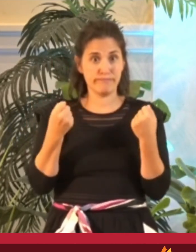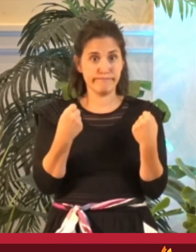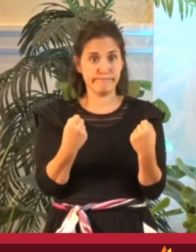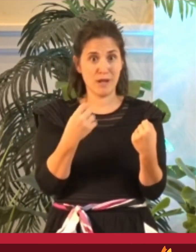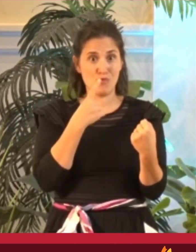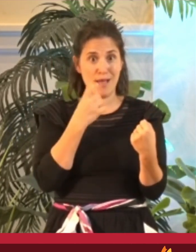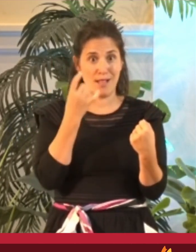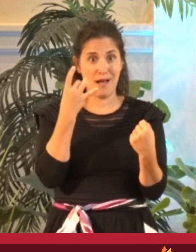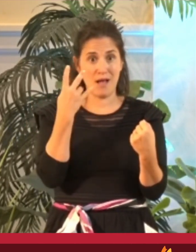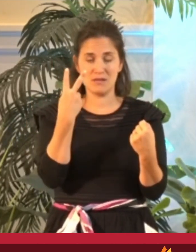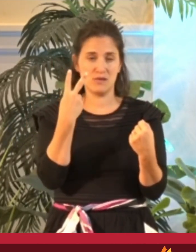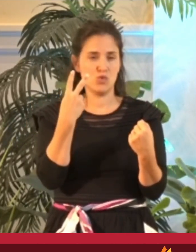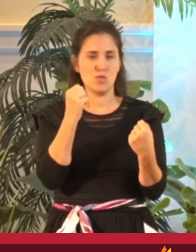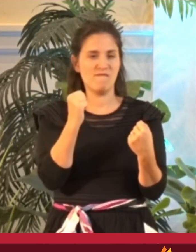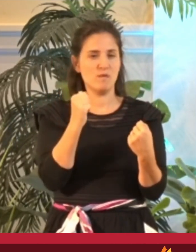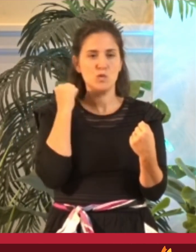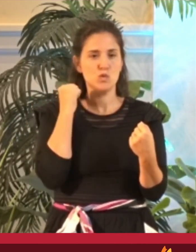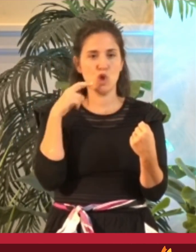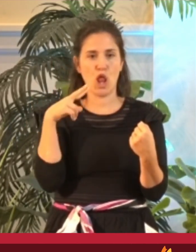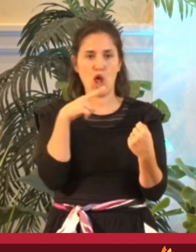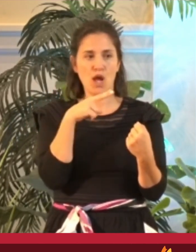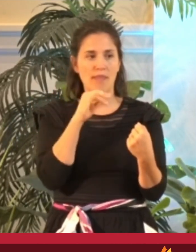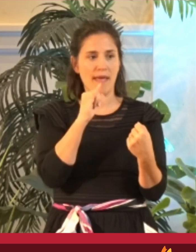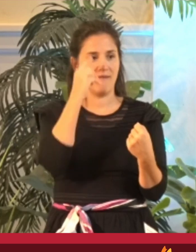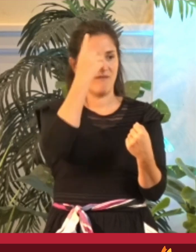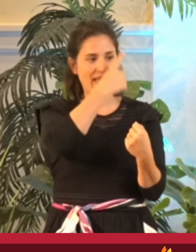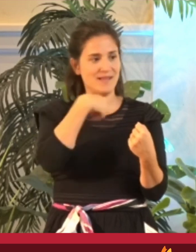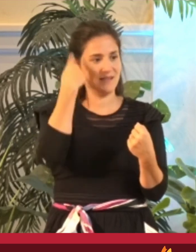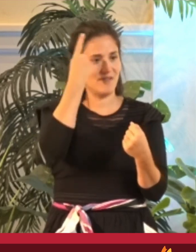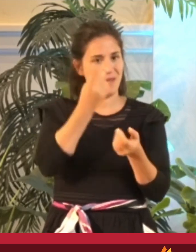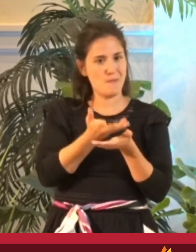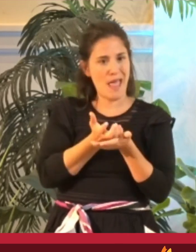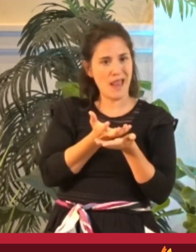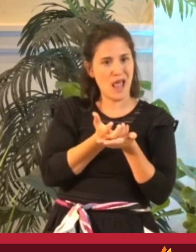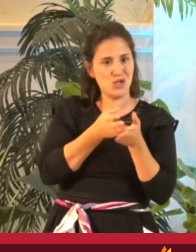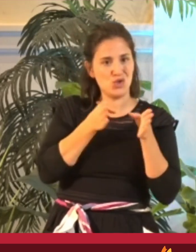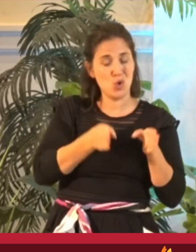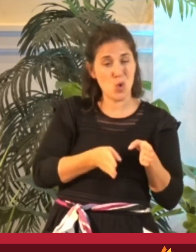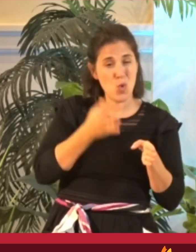your heart. We know our hearts all too well.